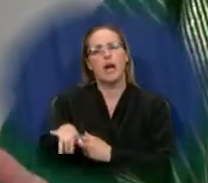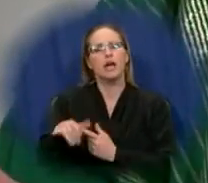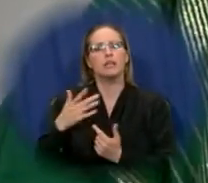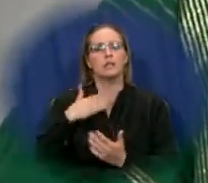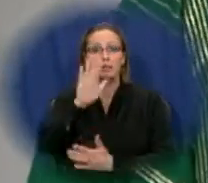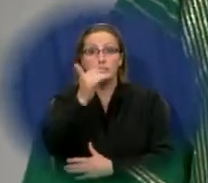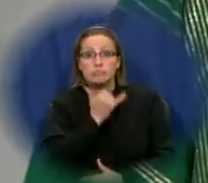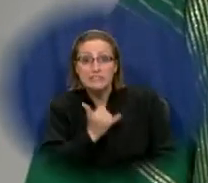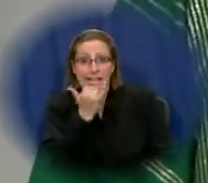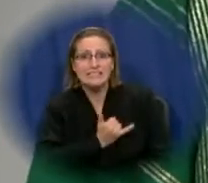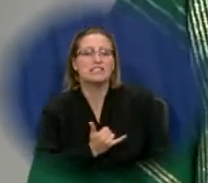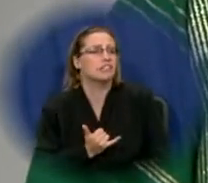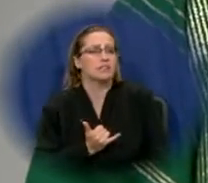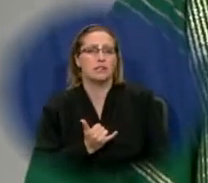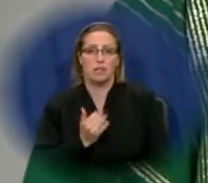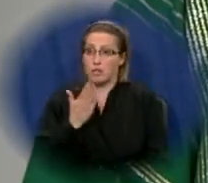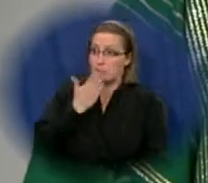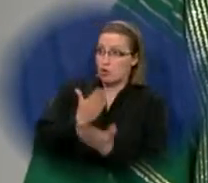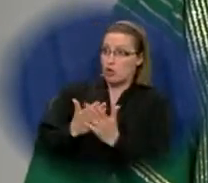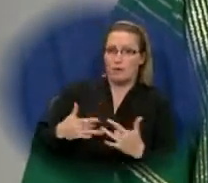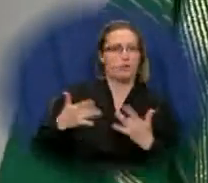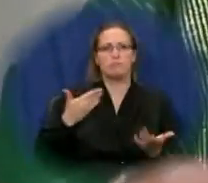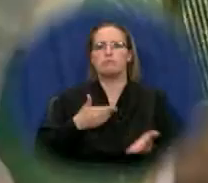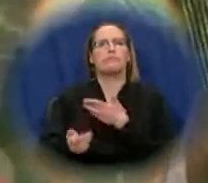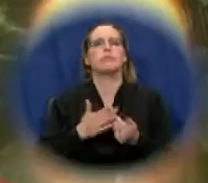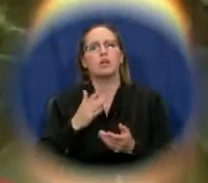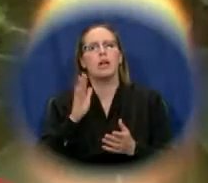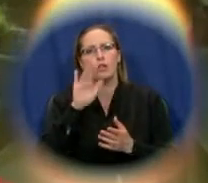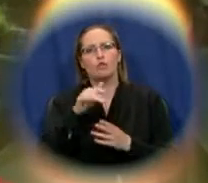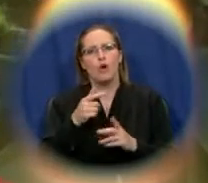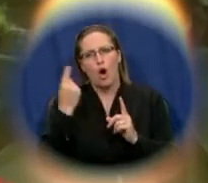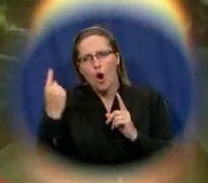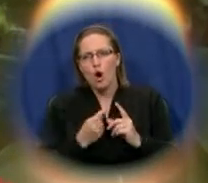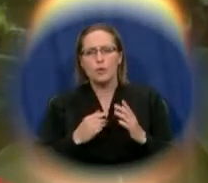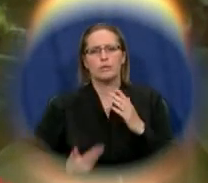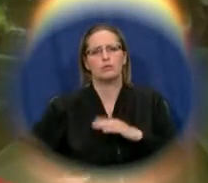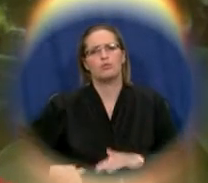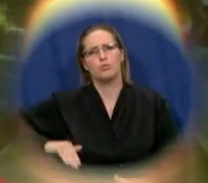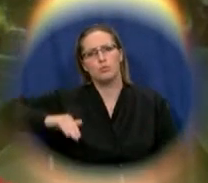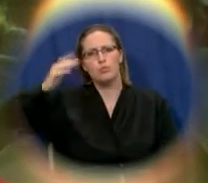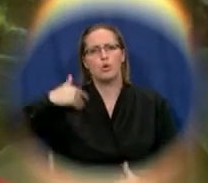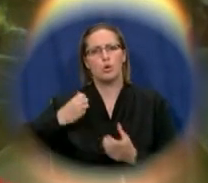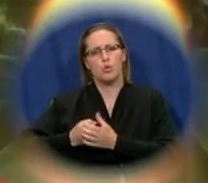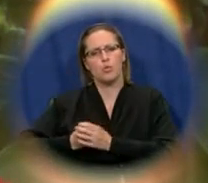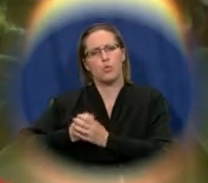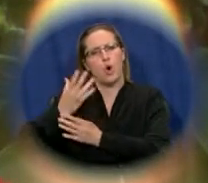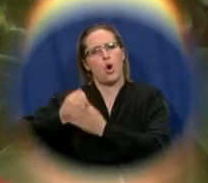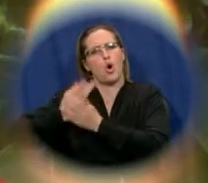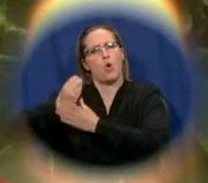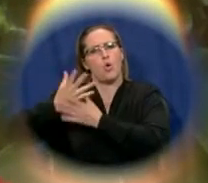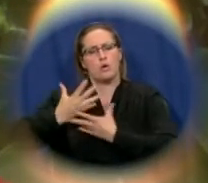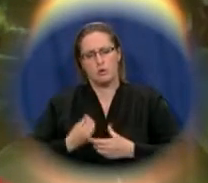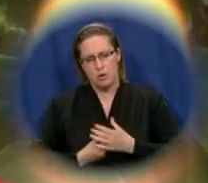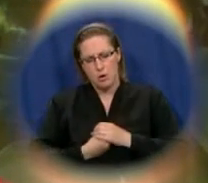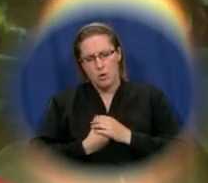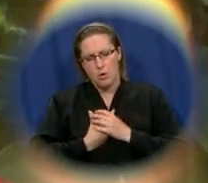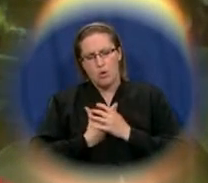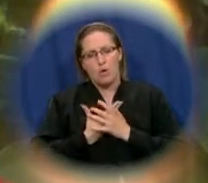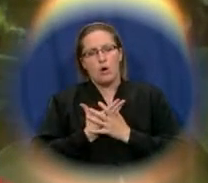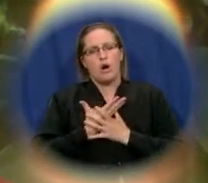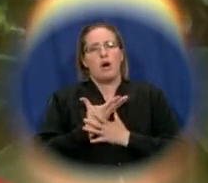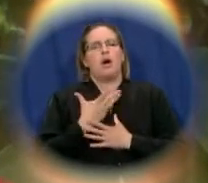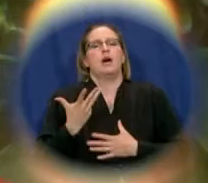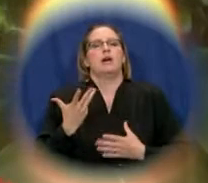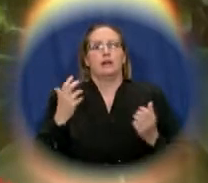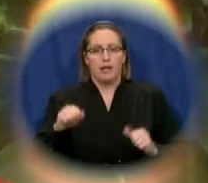through good events, whatever it is, that it keeps stretching all of us as we live life to continue to have room to grow,